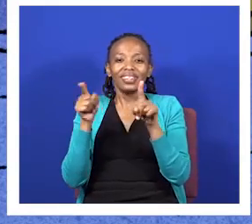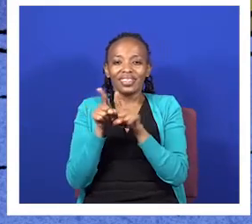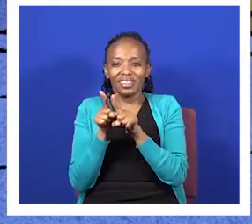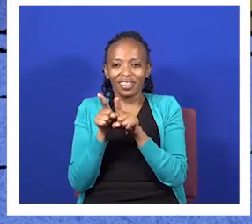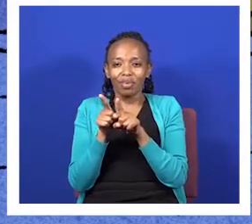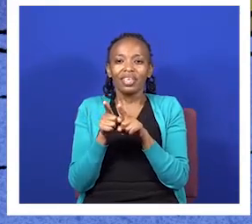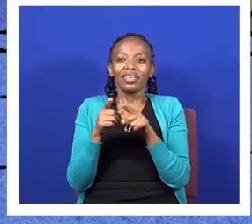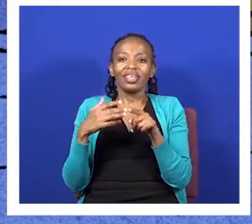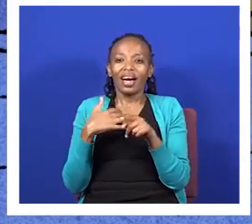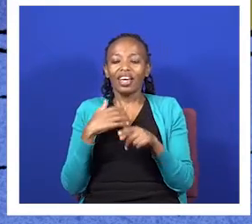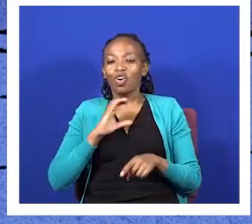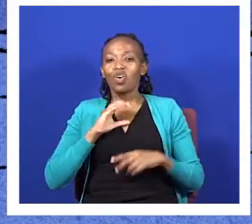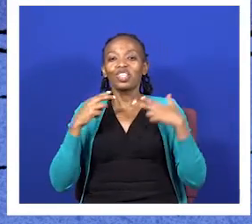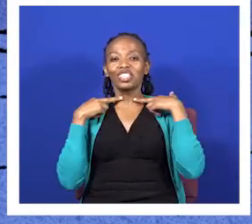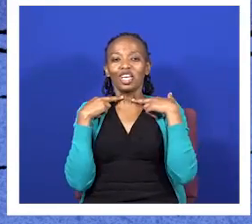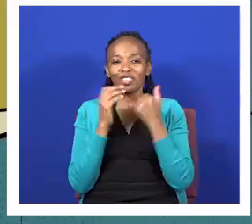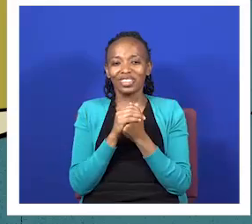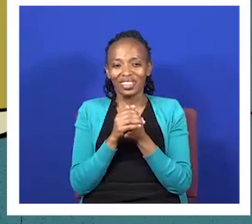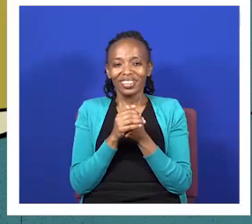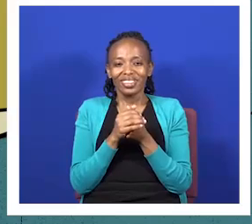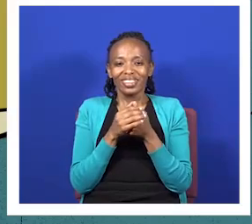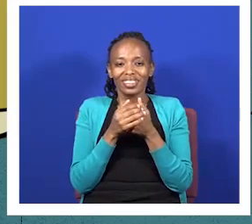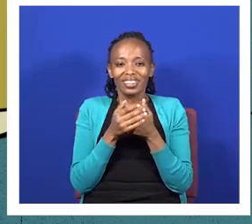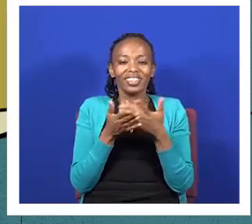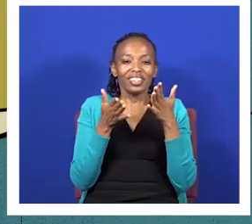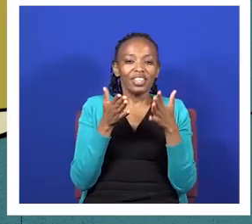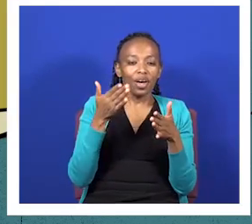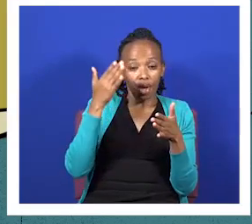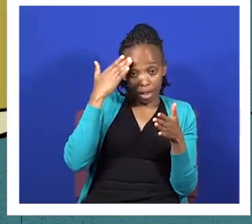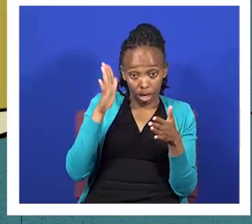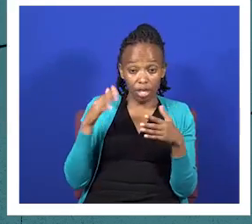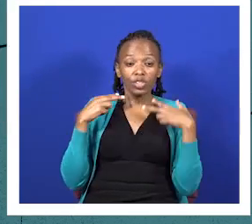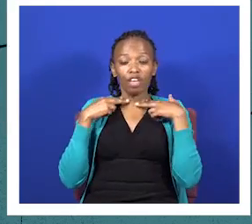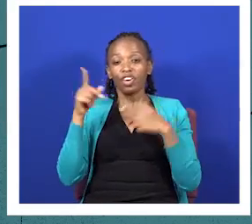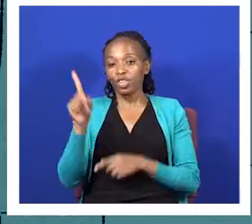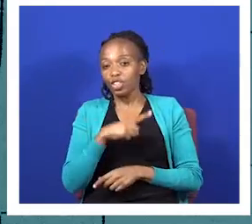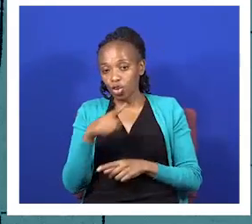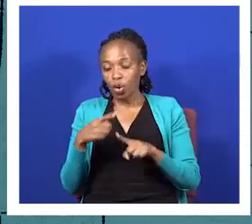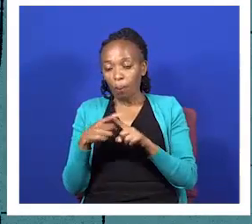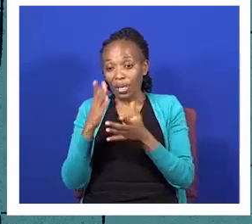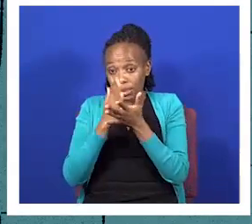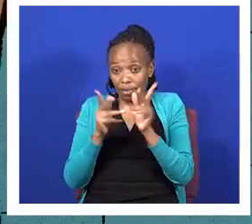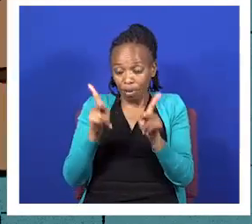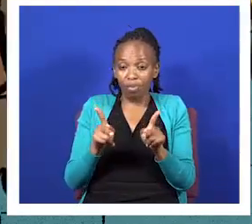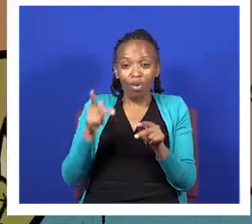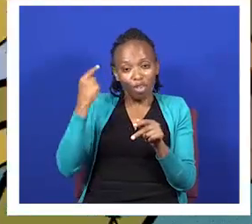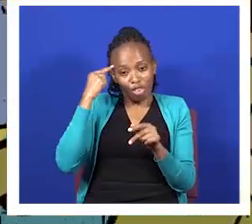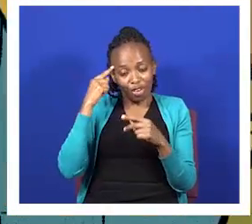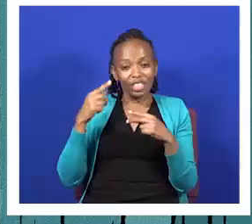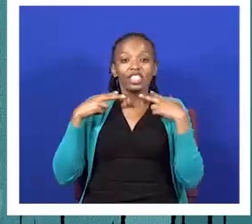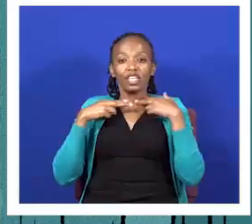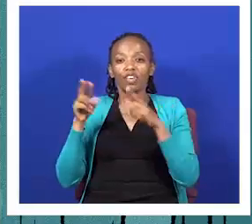also owned slaves. Today we know slavery is wrong, But back then, some people thought slavery was